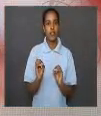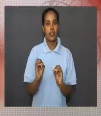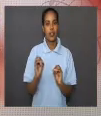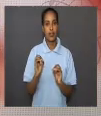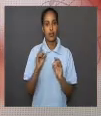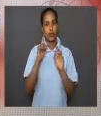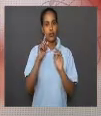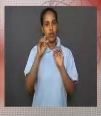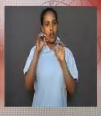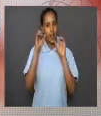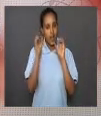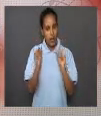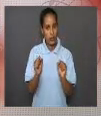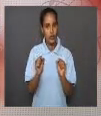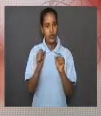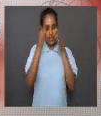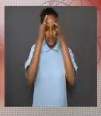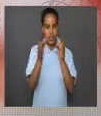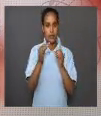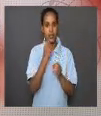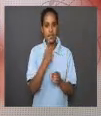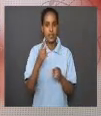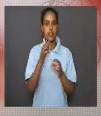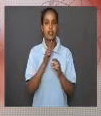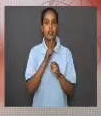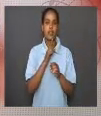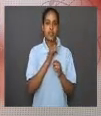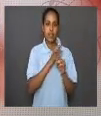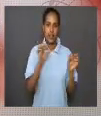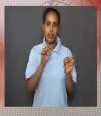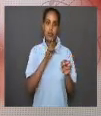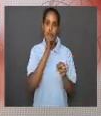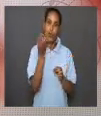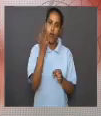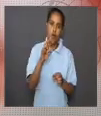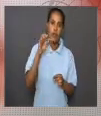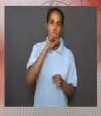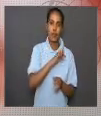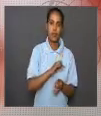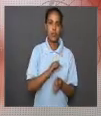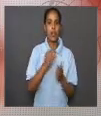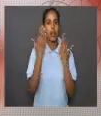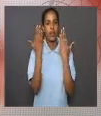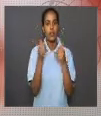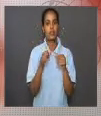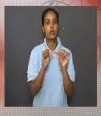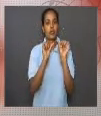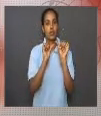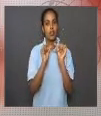Hello again, students. Were you able to determine whether each sentence was true or